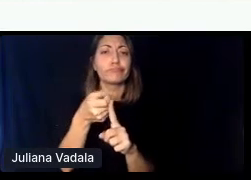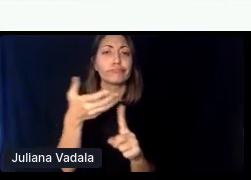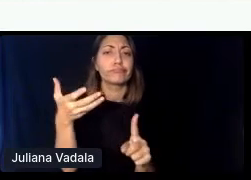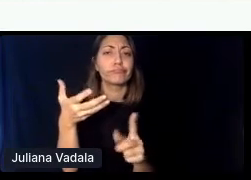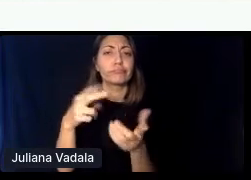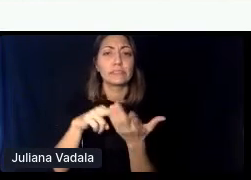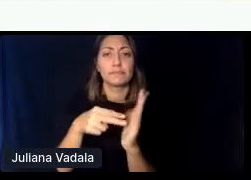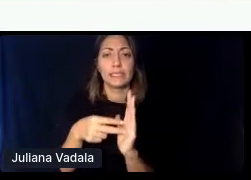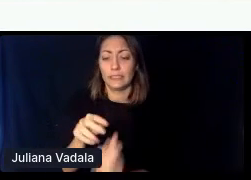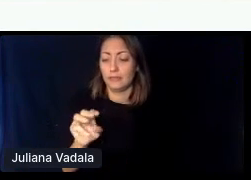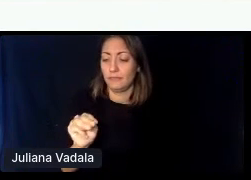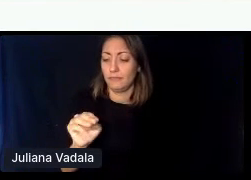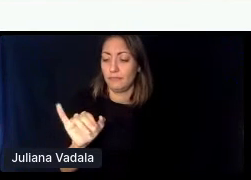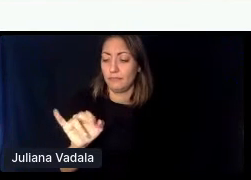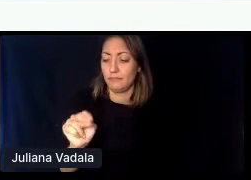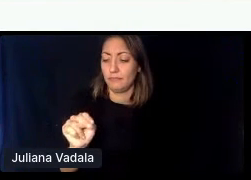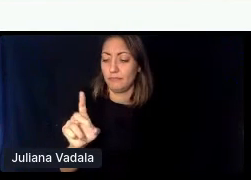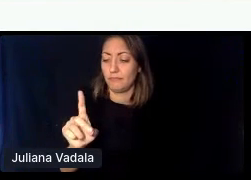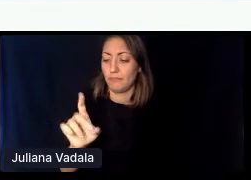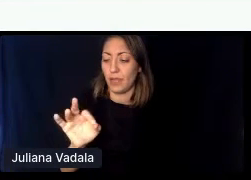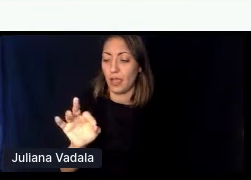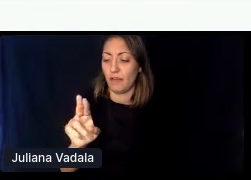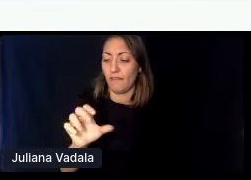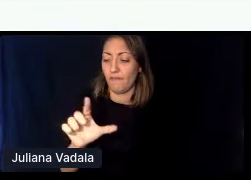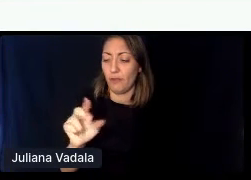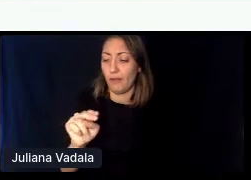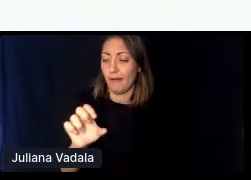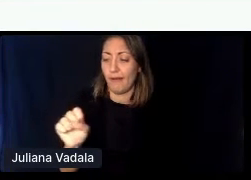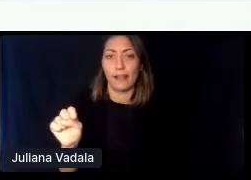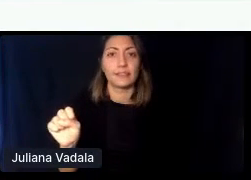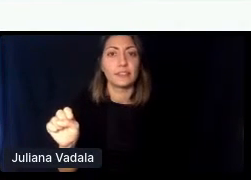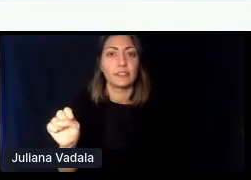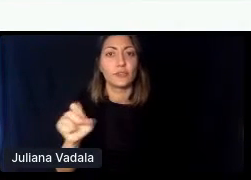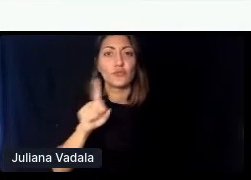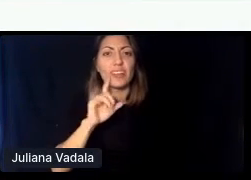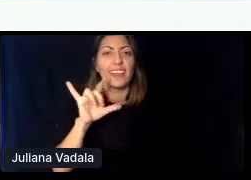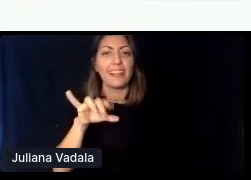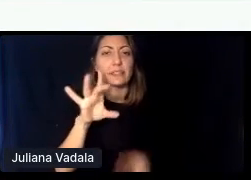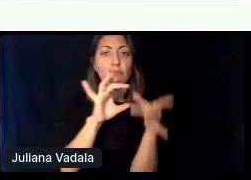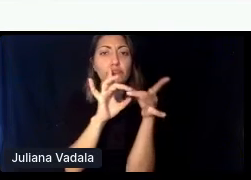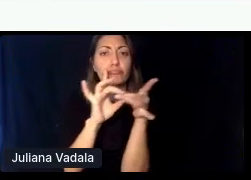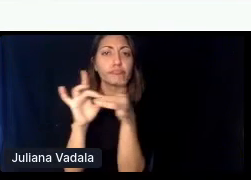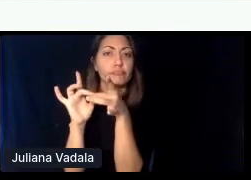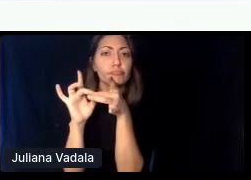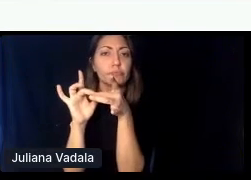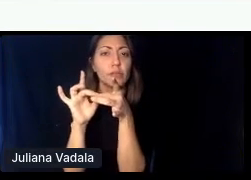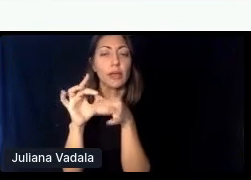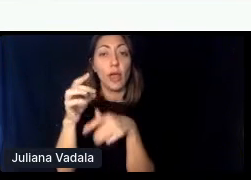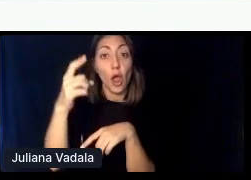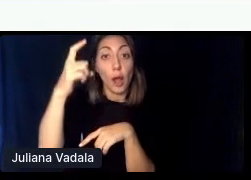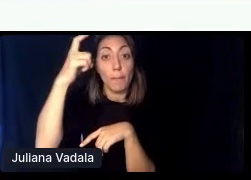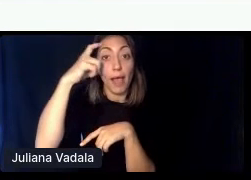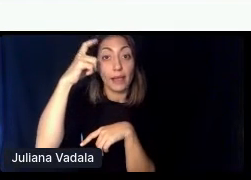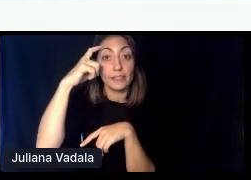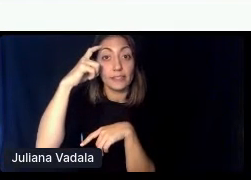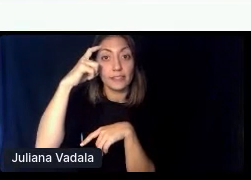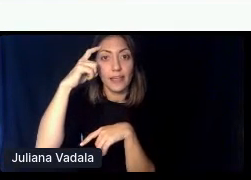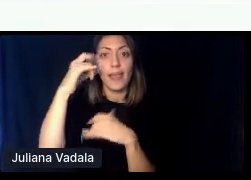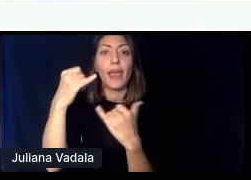bridge of our mind and the present moment, the bridge that's between those two things. So to get a little bit